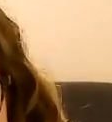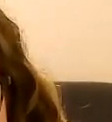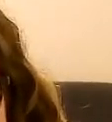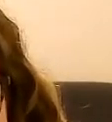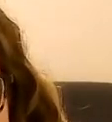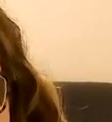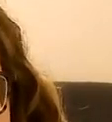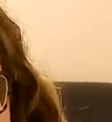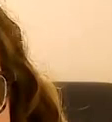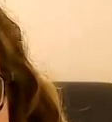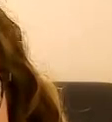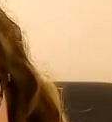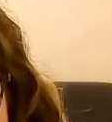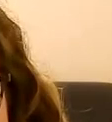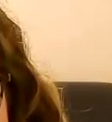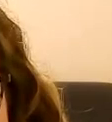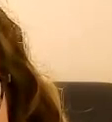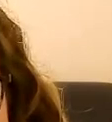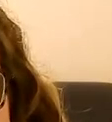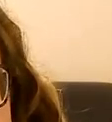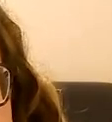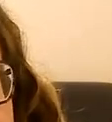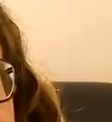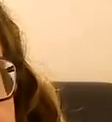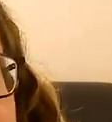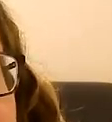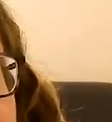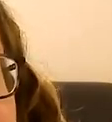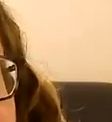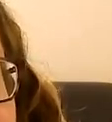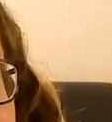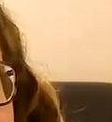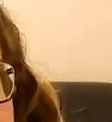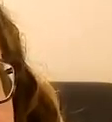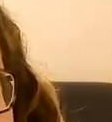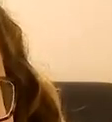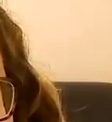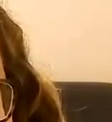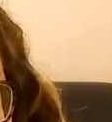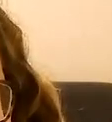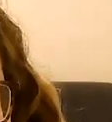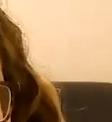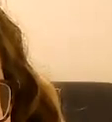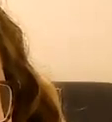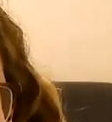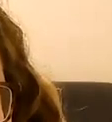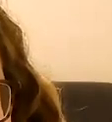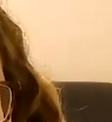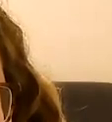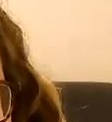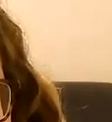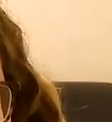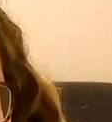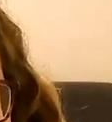on a one-to-one basis, depending on what the type of service is. So I would say that's